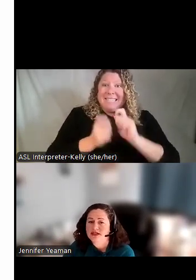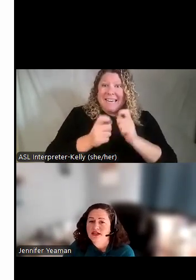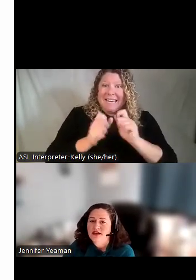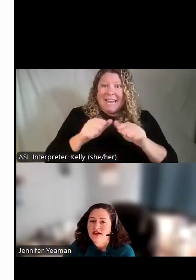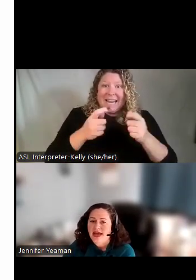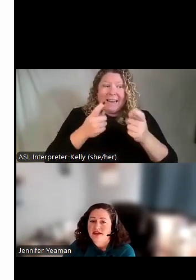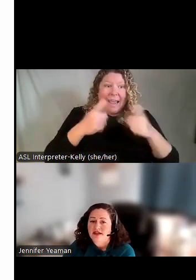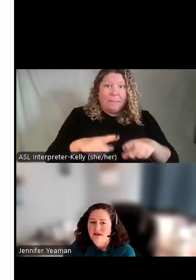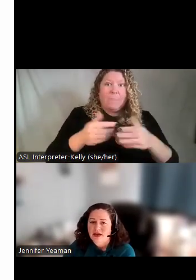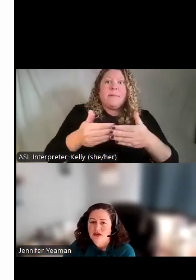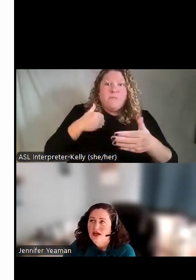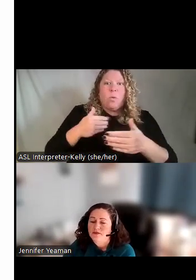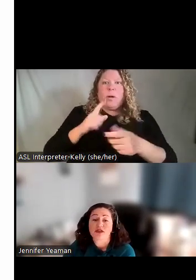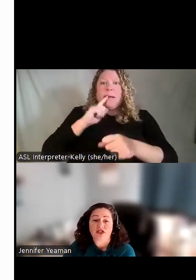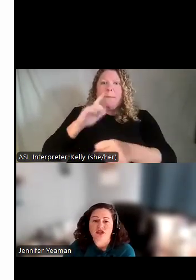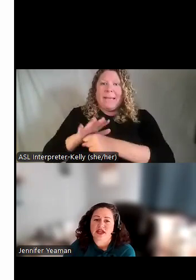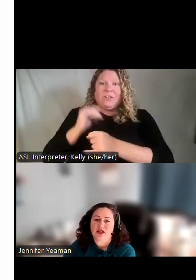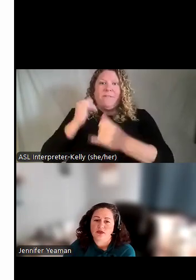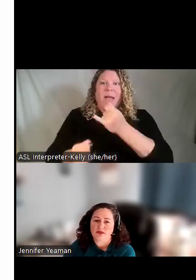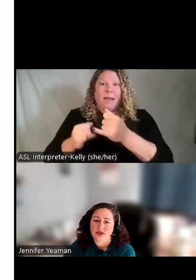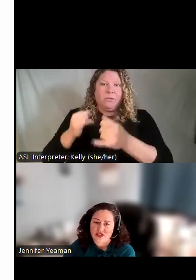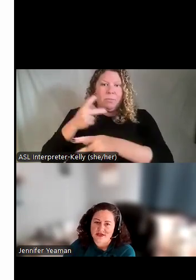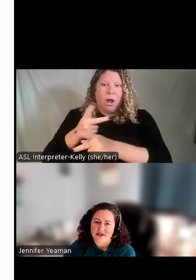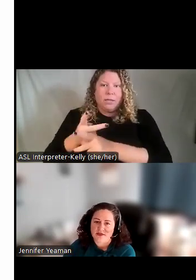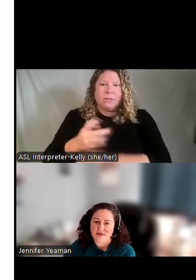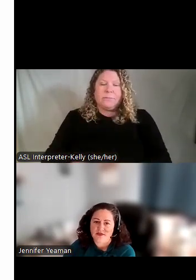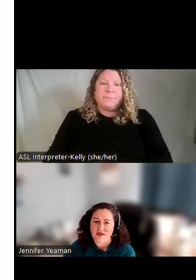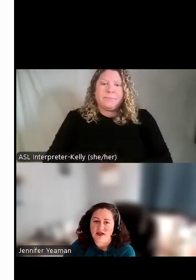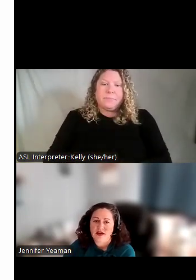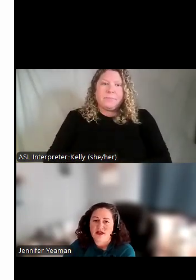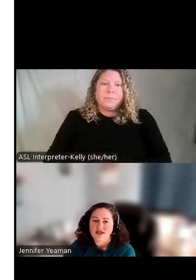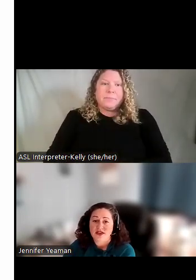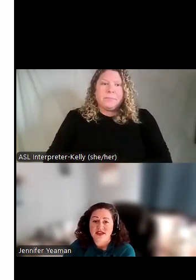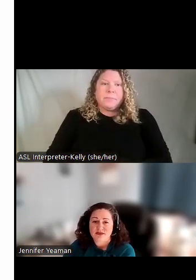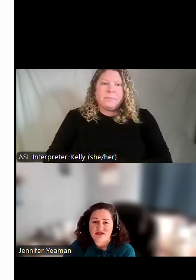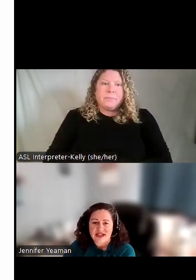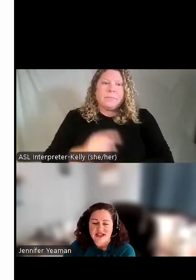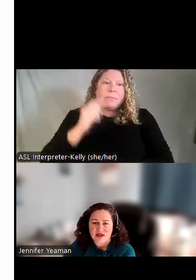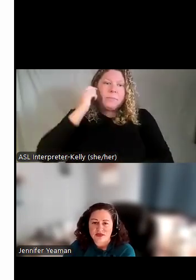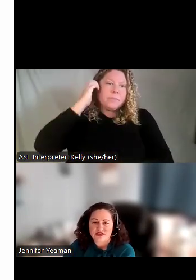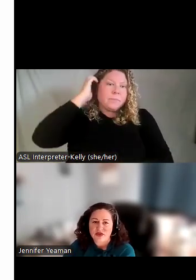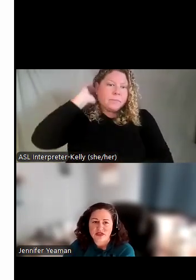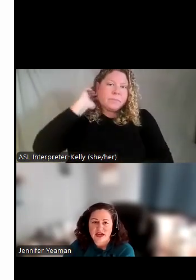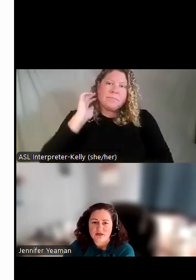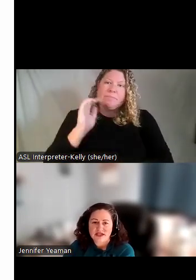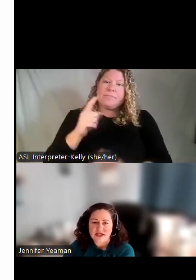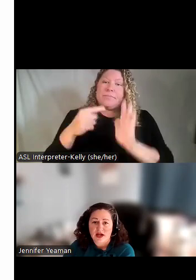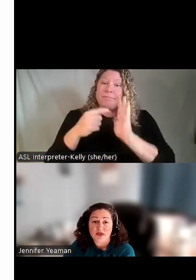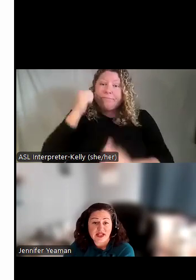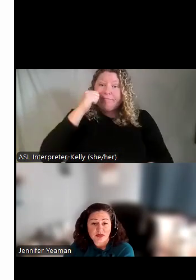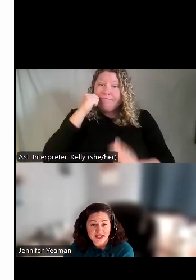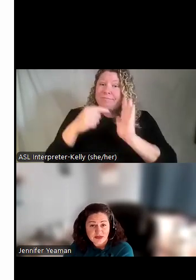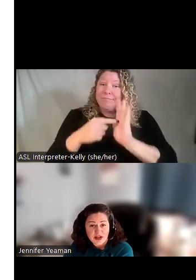final product and final larger scale productions. So some everyday examples of